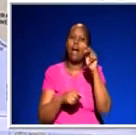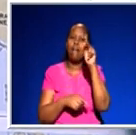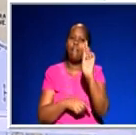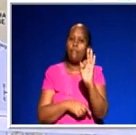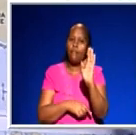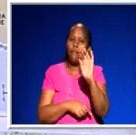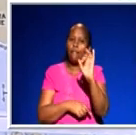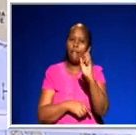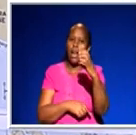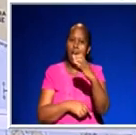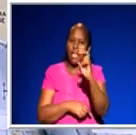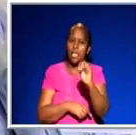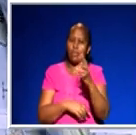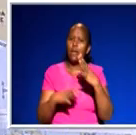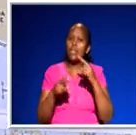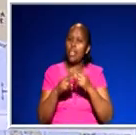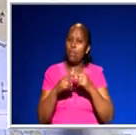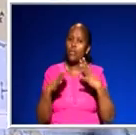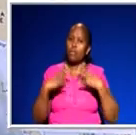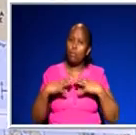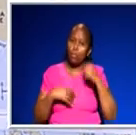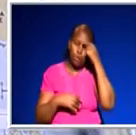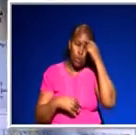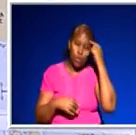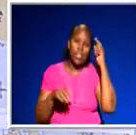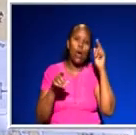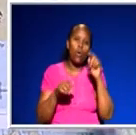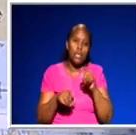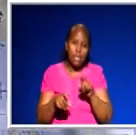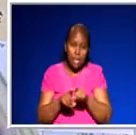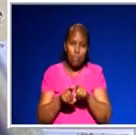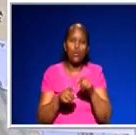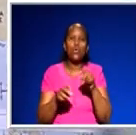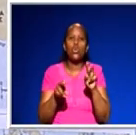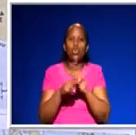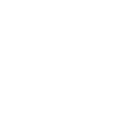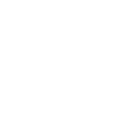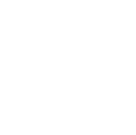the names of the people because they are the ones that were involved in this trade.